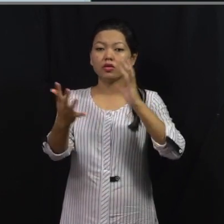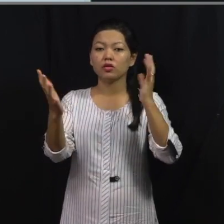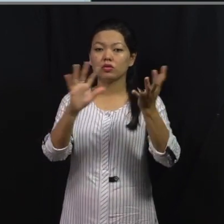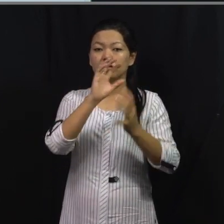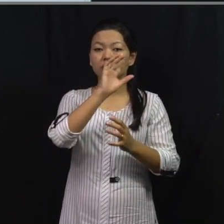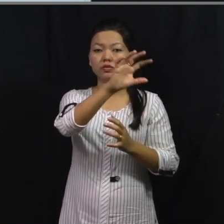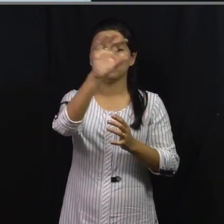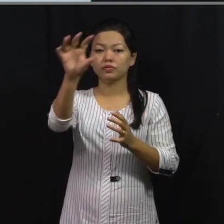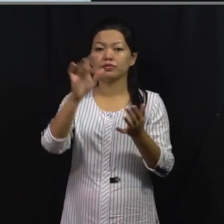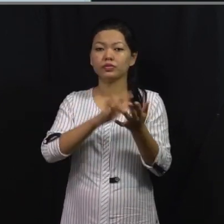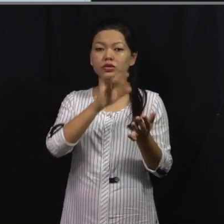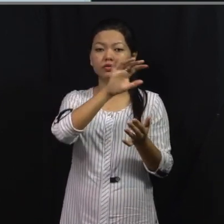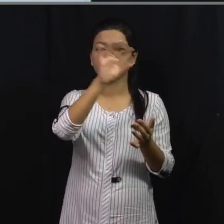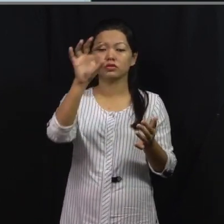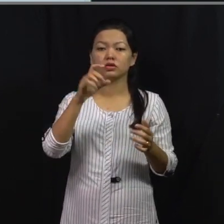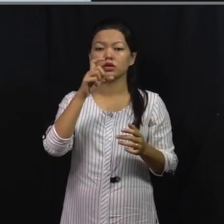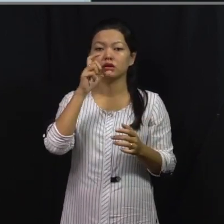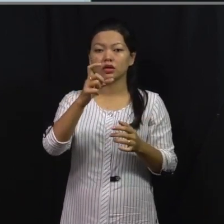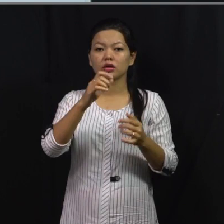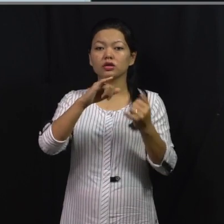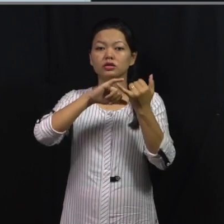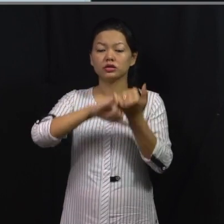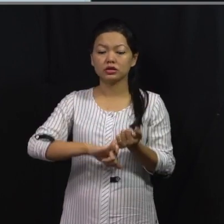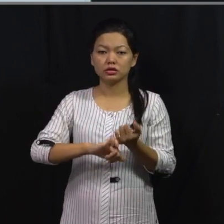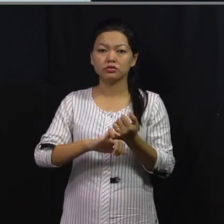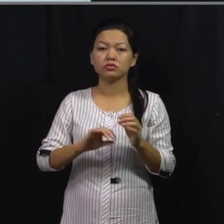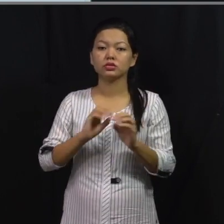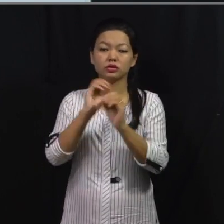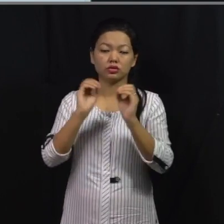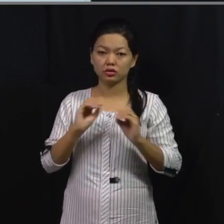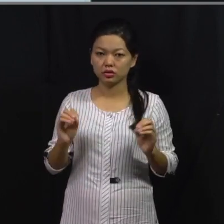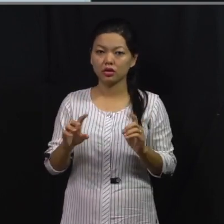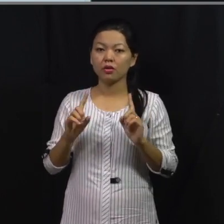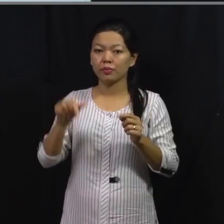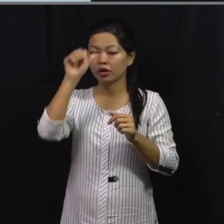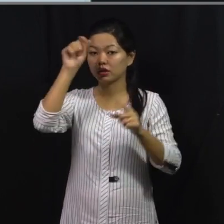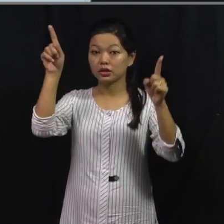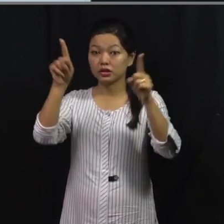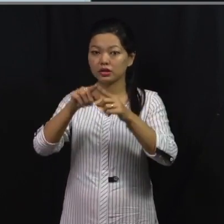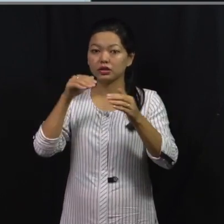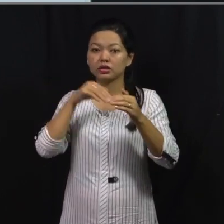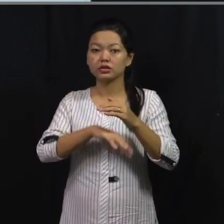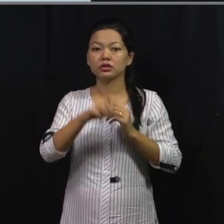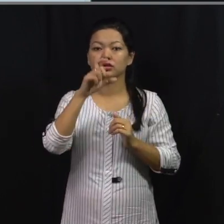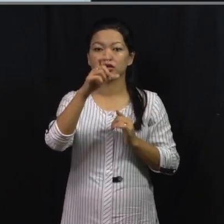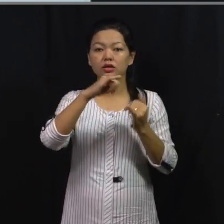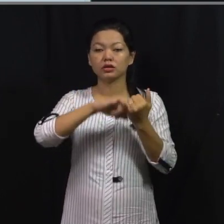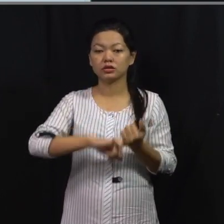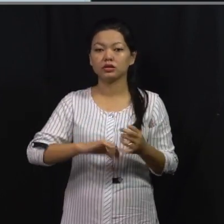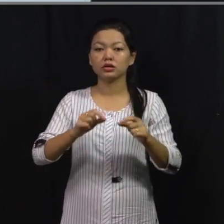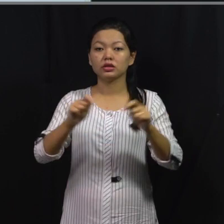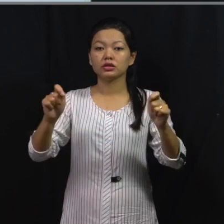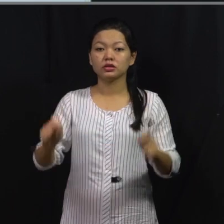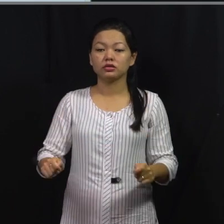why it is one of the unique feature of our Indian society. And also, okay, caste plays a very important role